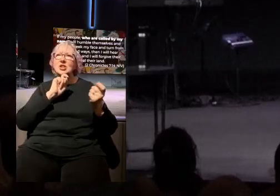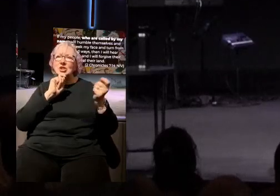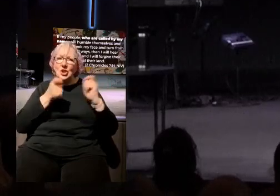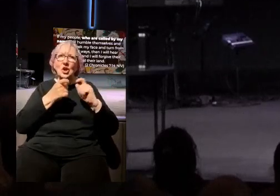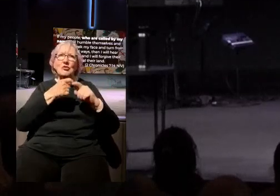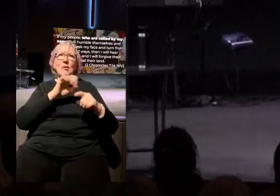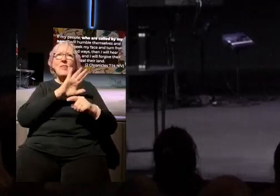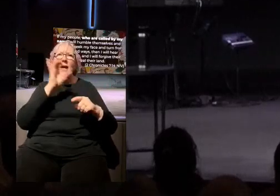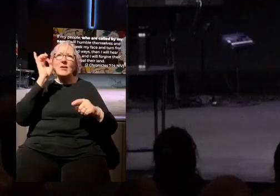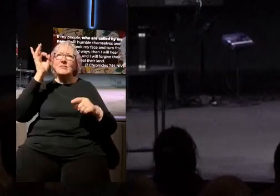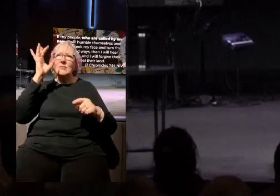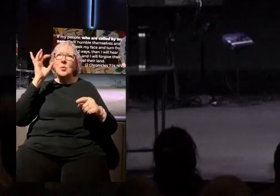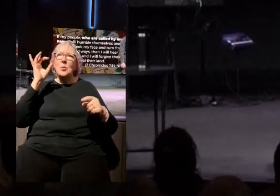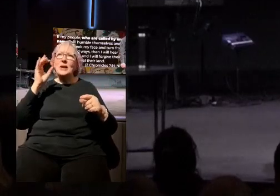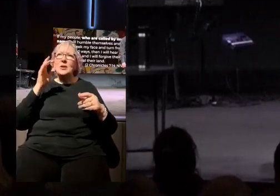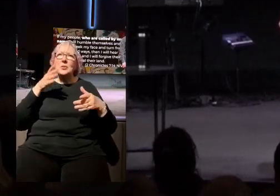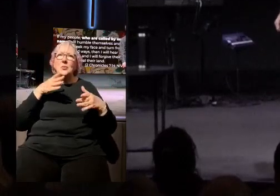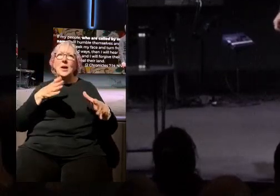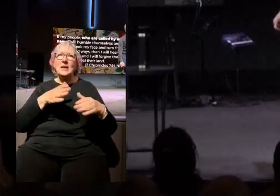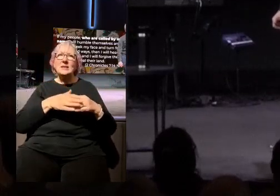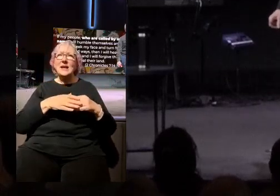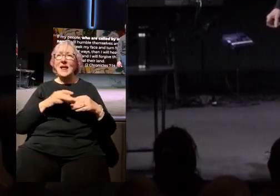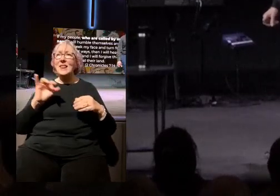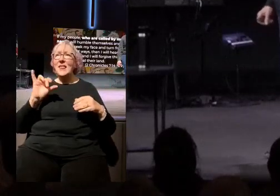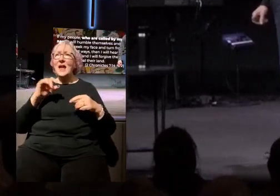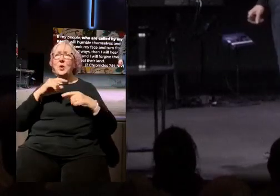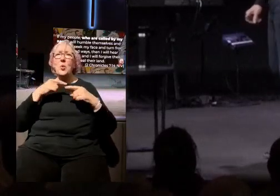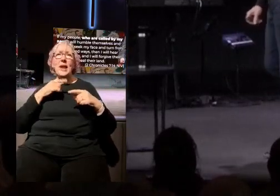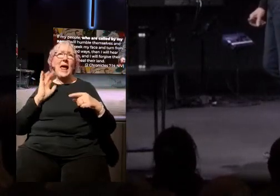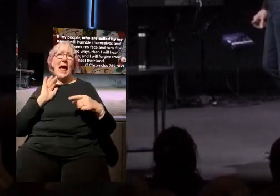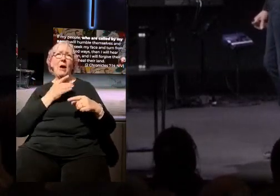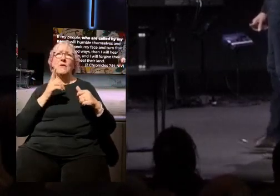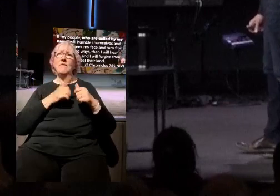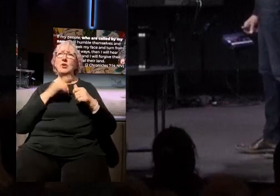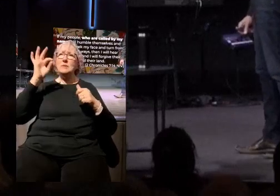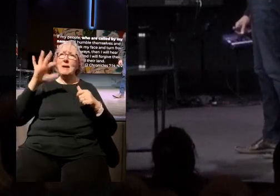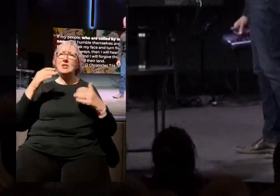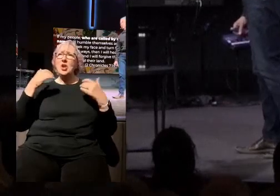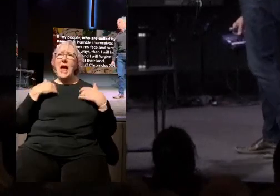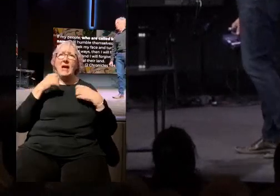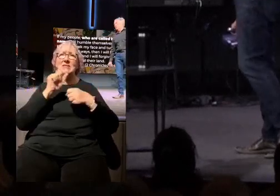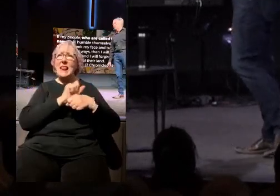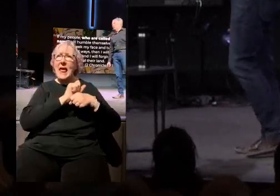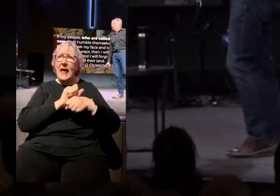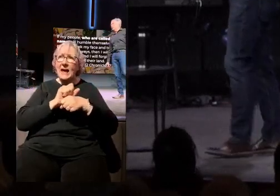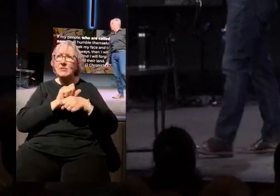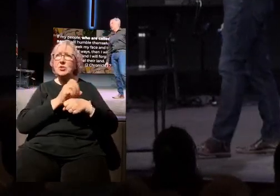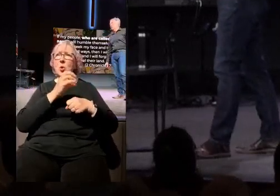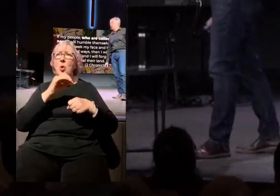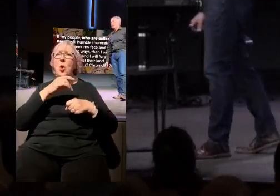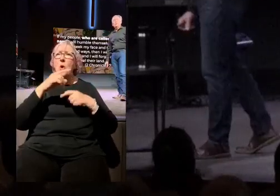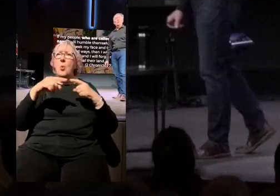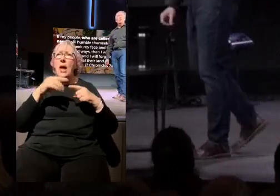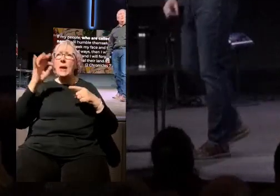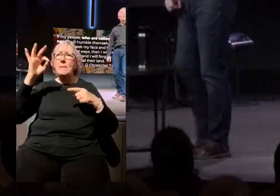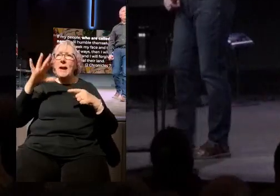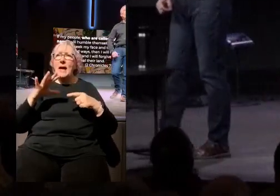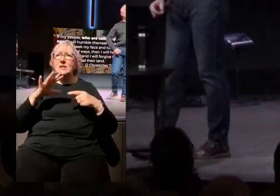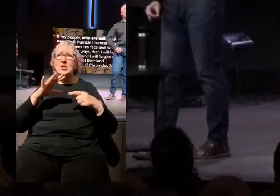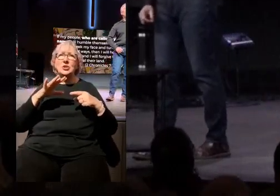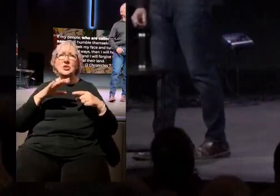first pastor had slaves, or like when pastors walked away from God's word and Jesus is being unique. If